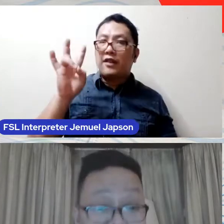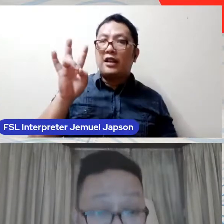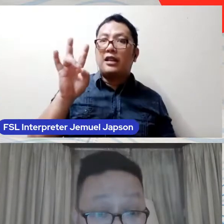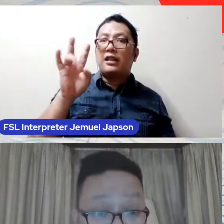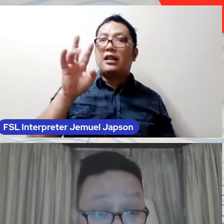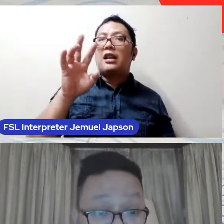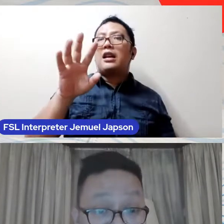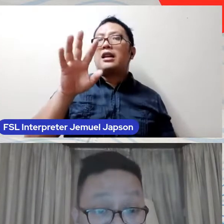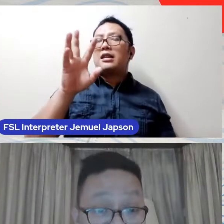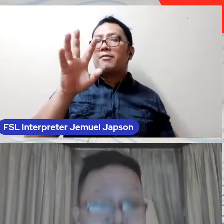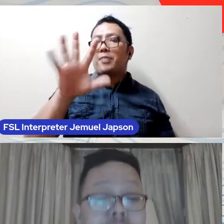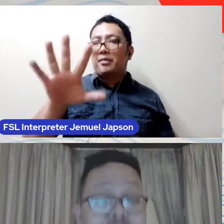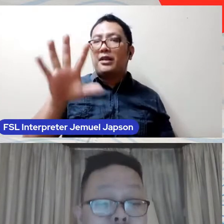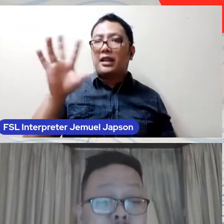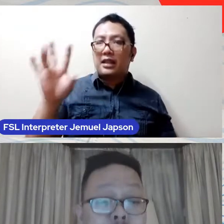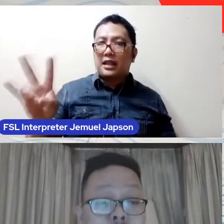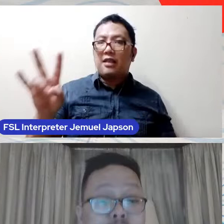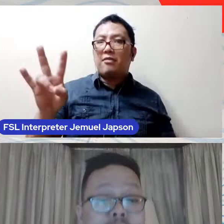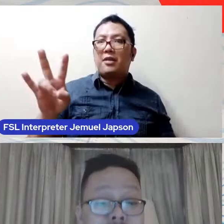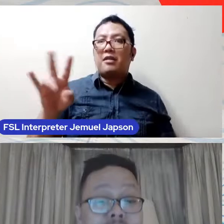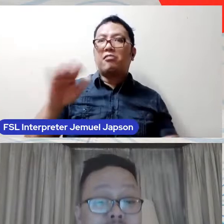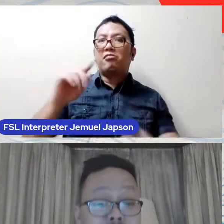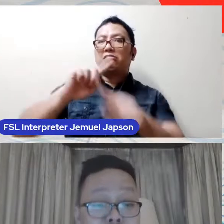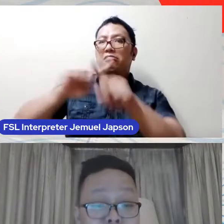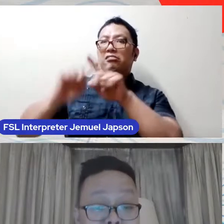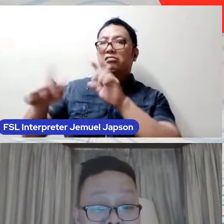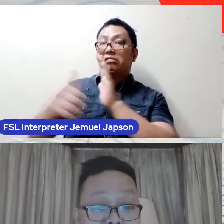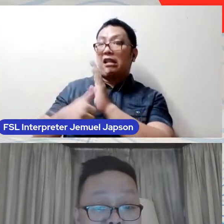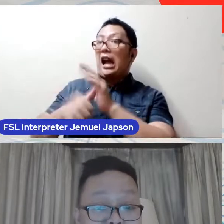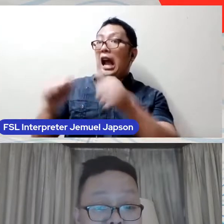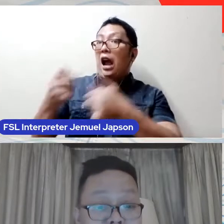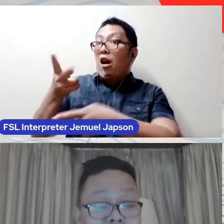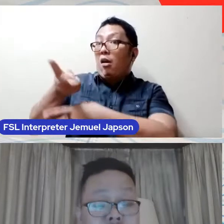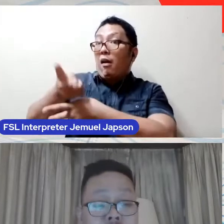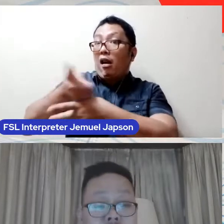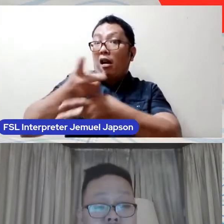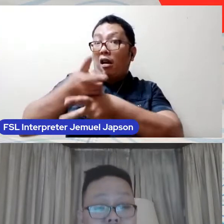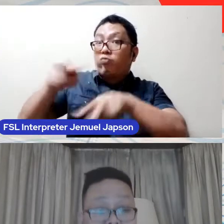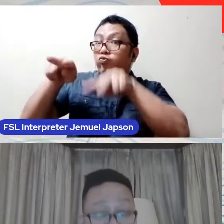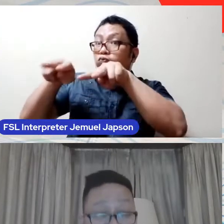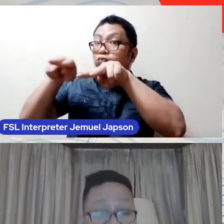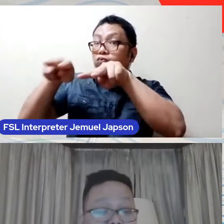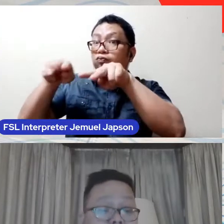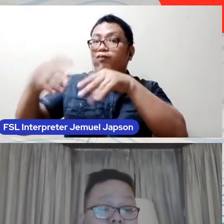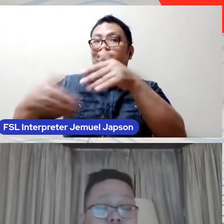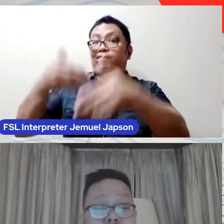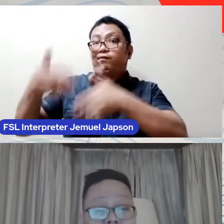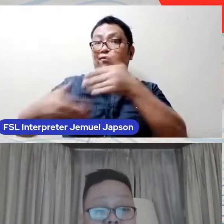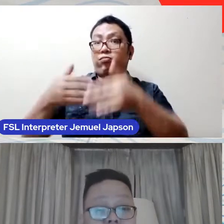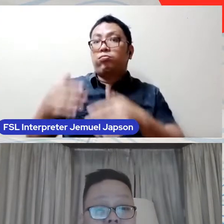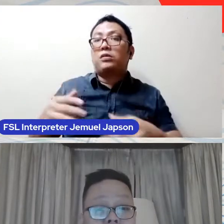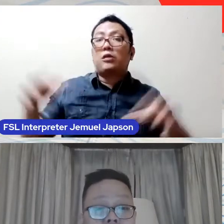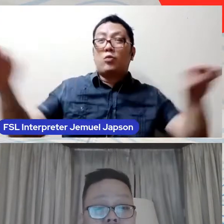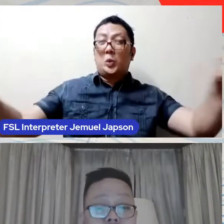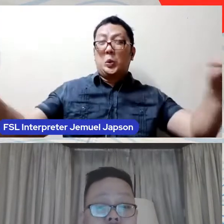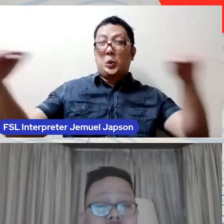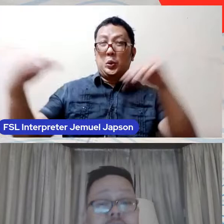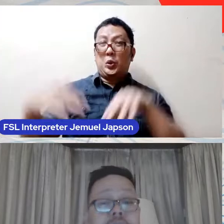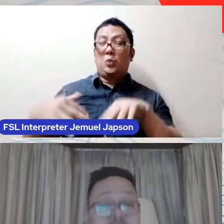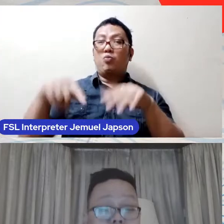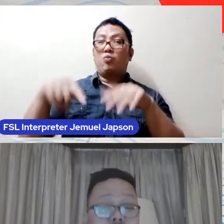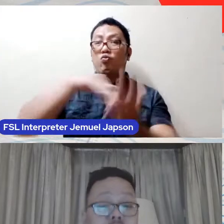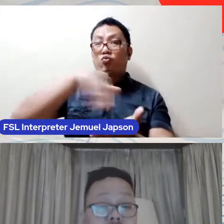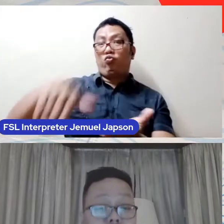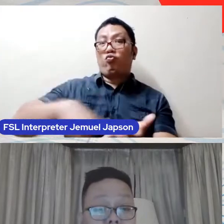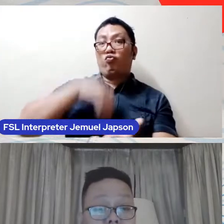separate precincts? Paano mo mababantayan yung proseso? Di ba? You think of it in terms of scale. The fact